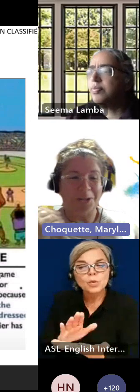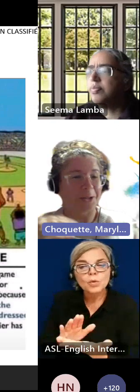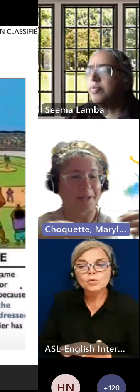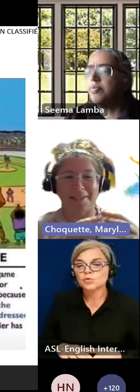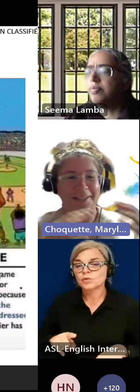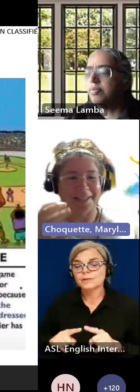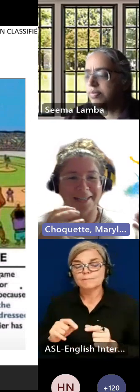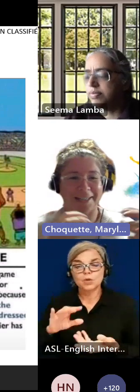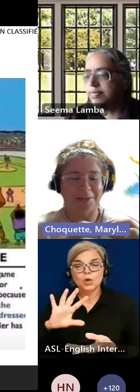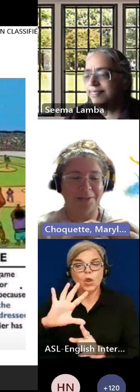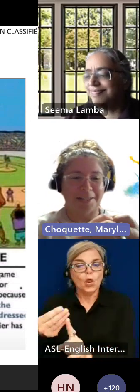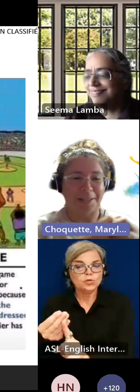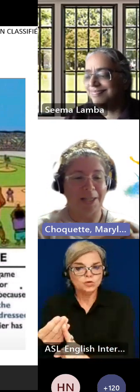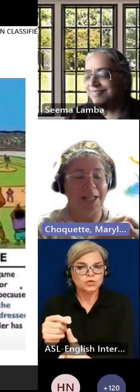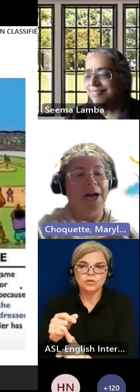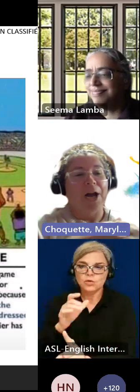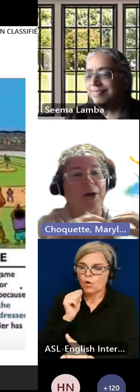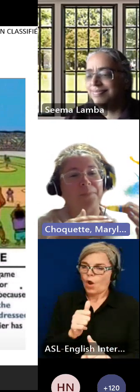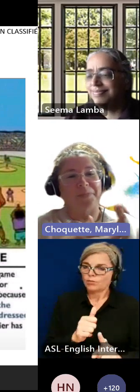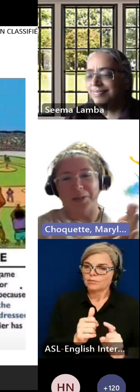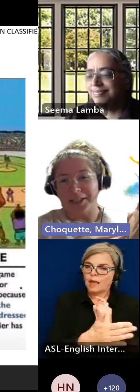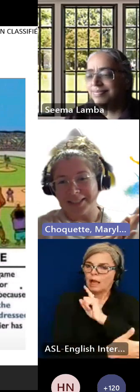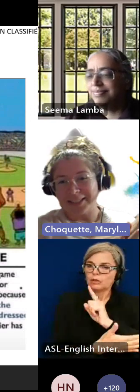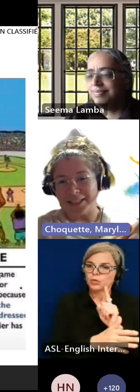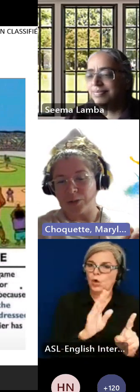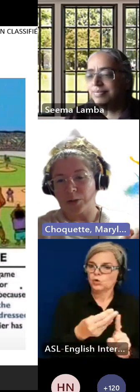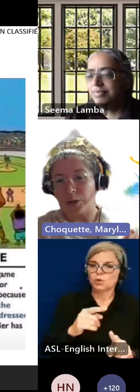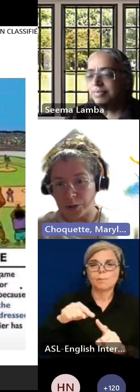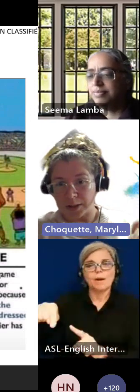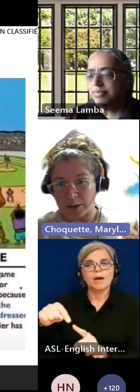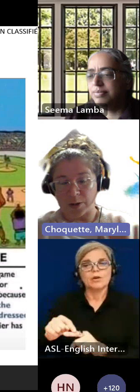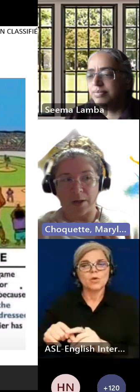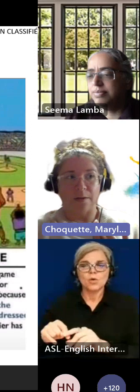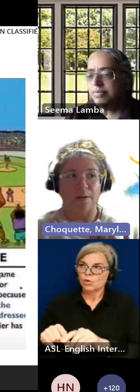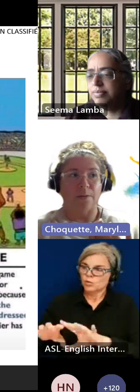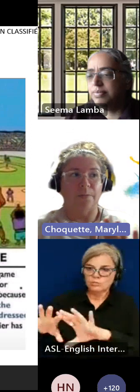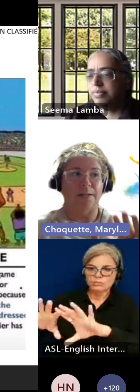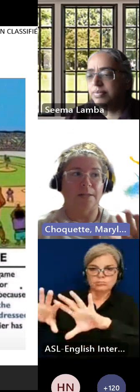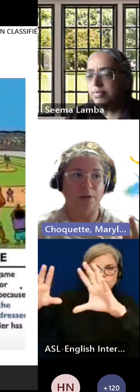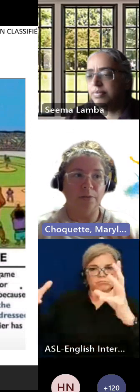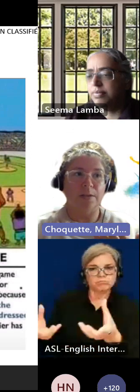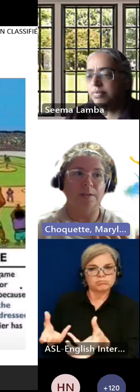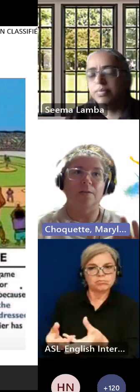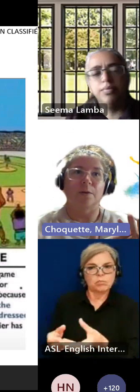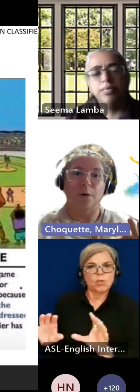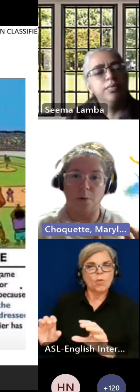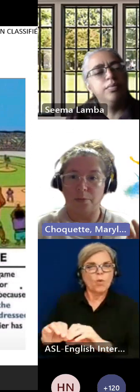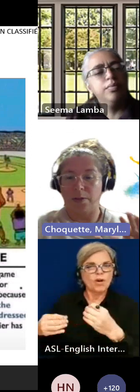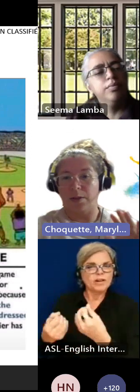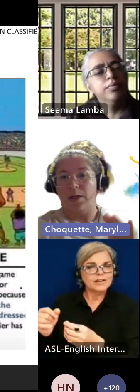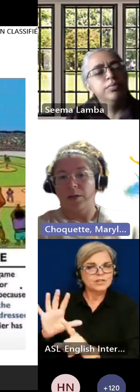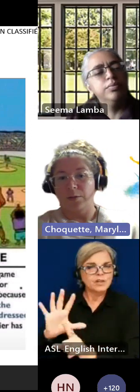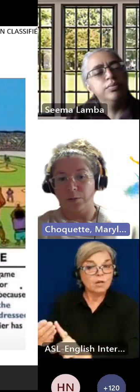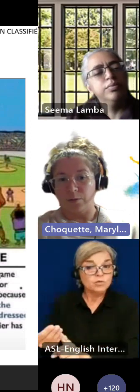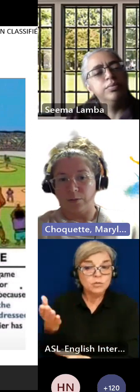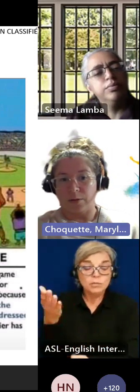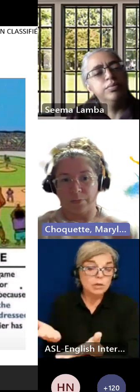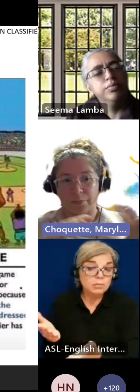organizational cultures. Sorry, in l'anglais cette semaine. Organizational cultures that are not as inclusive or